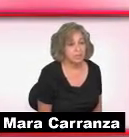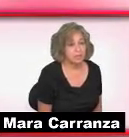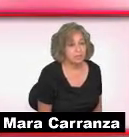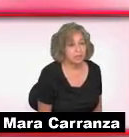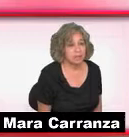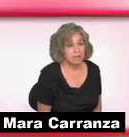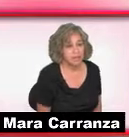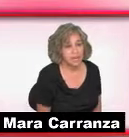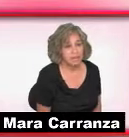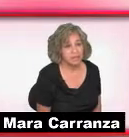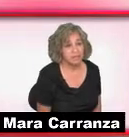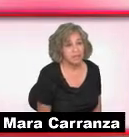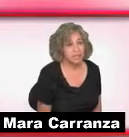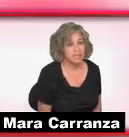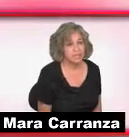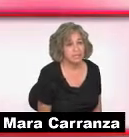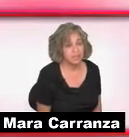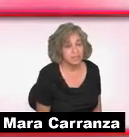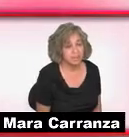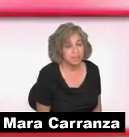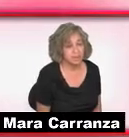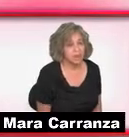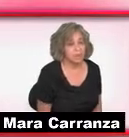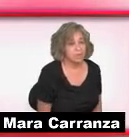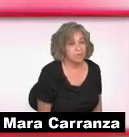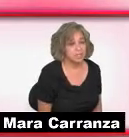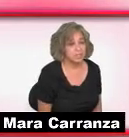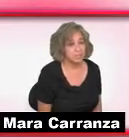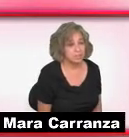Because like Gerardo García Luna